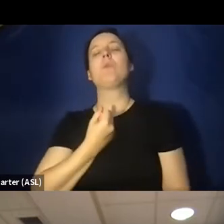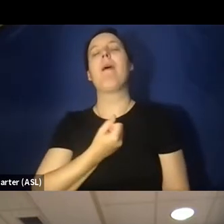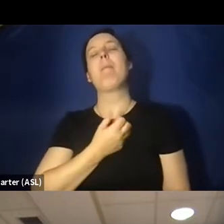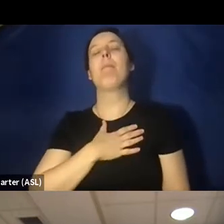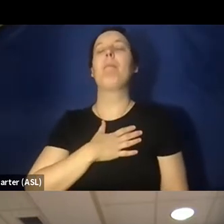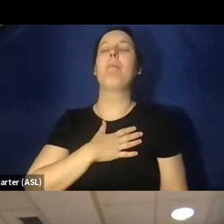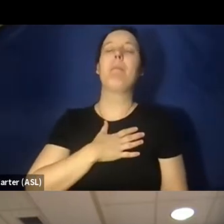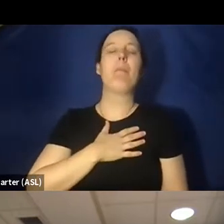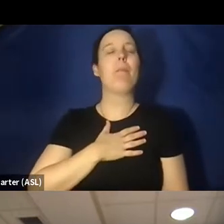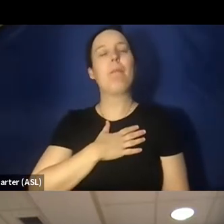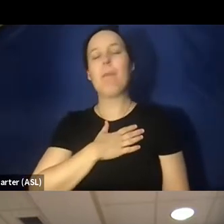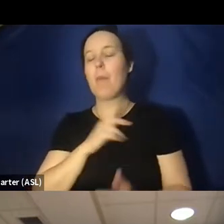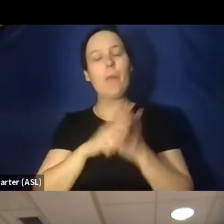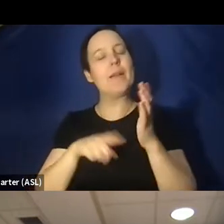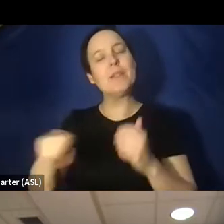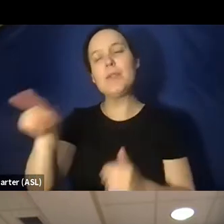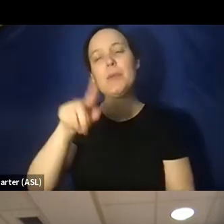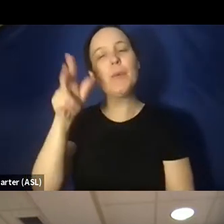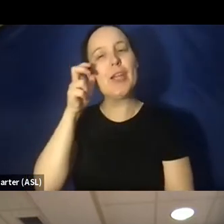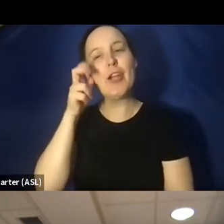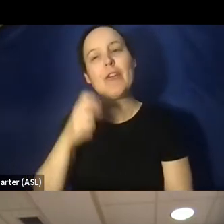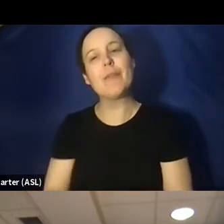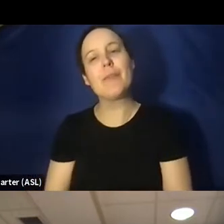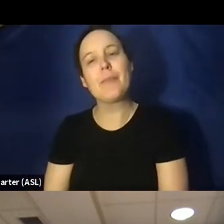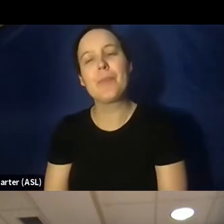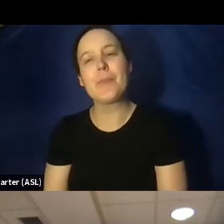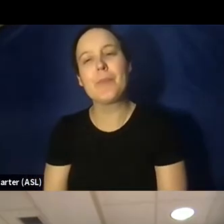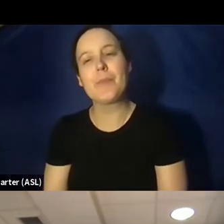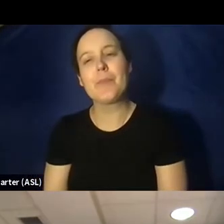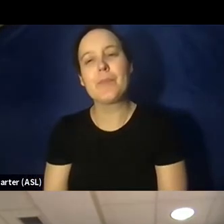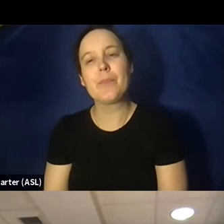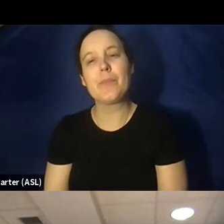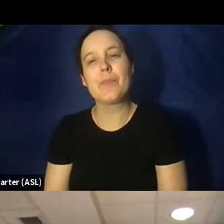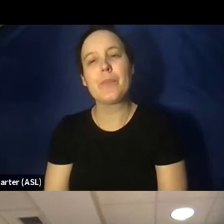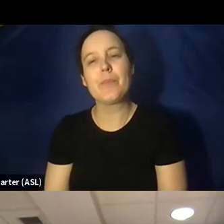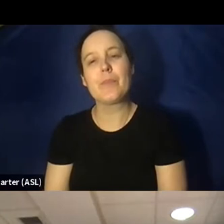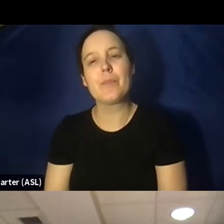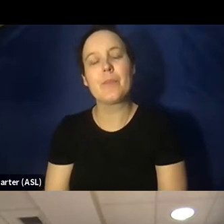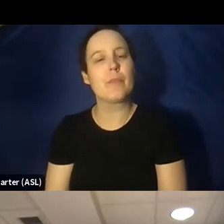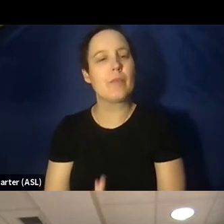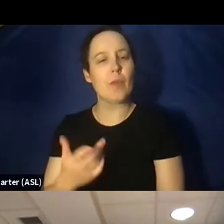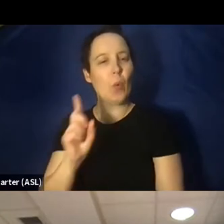What did you hear, people here with us? And where did you hear?